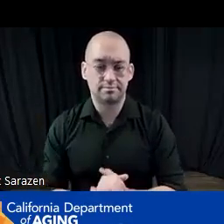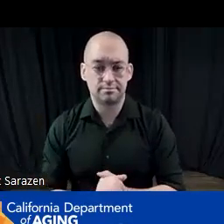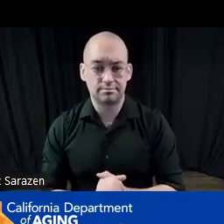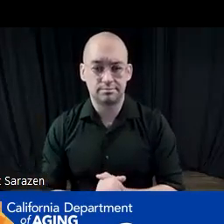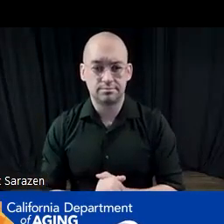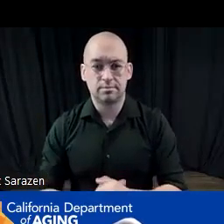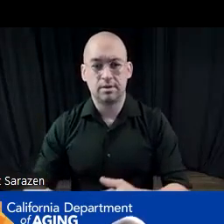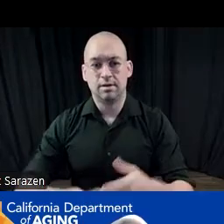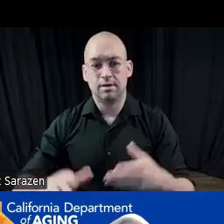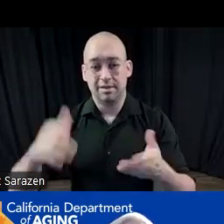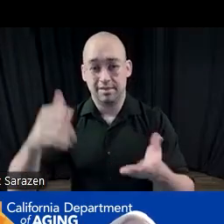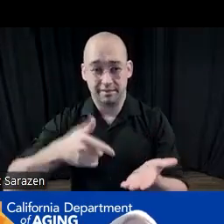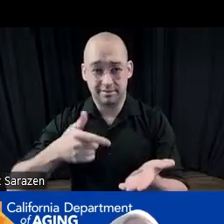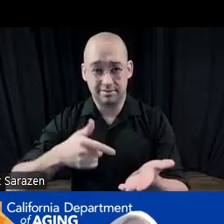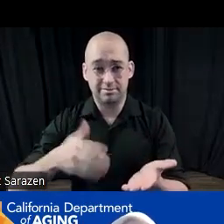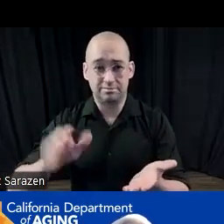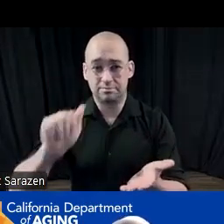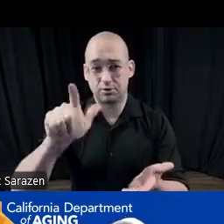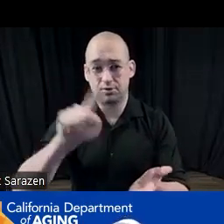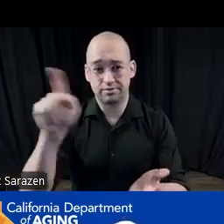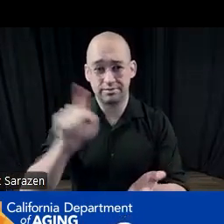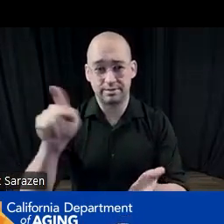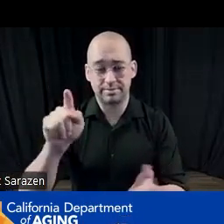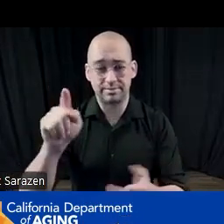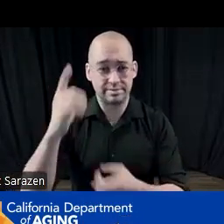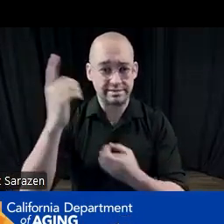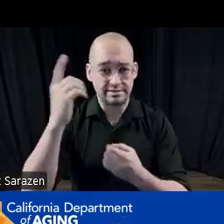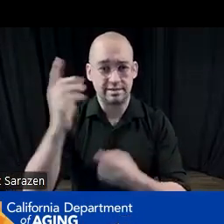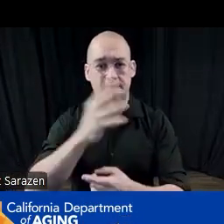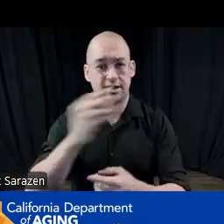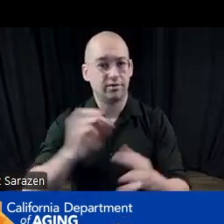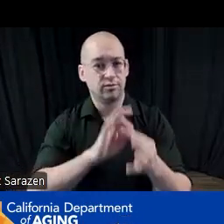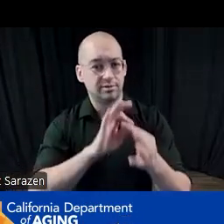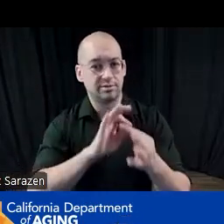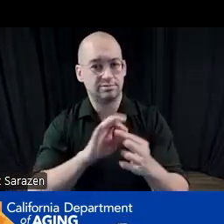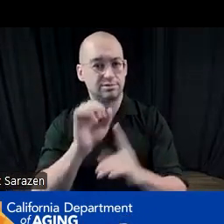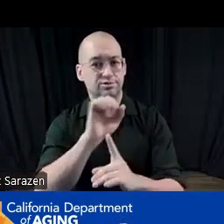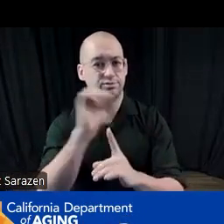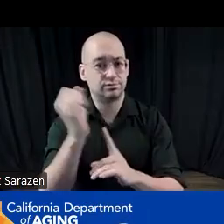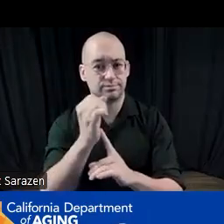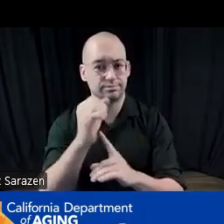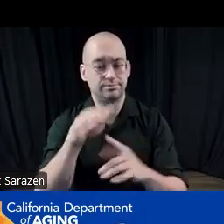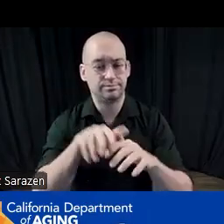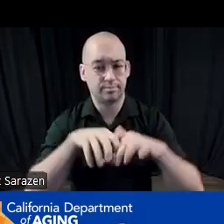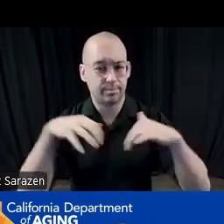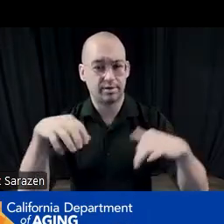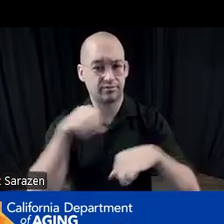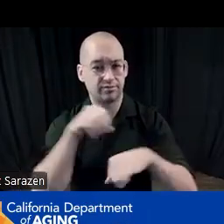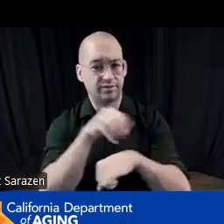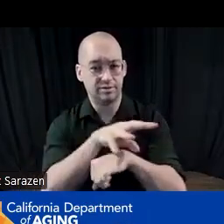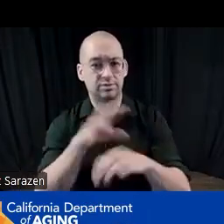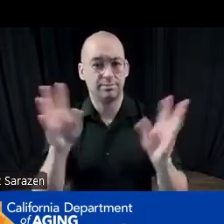This is the Alzheimer's Disease and Related Conditions Advisory Committee meeting. Today is